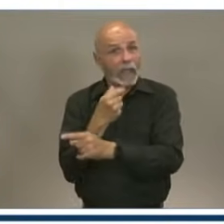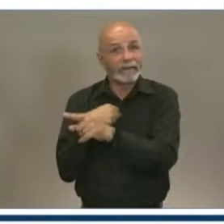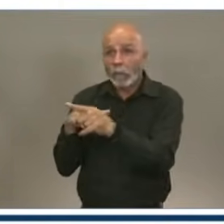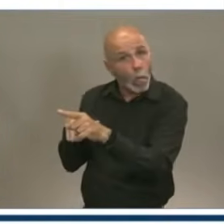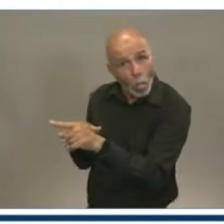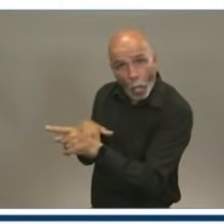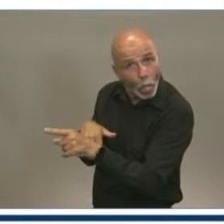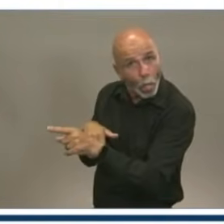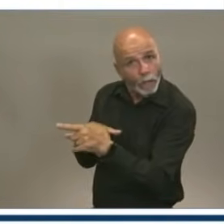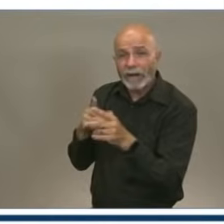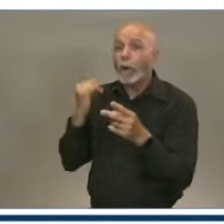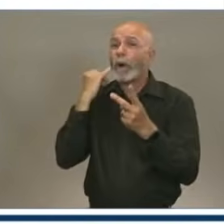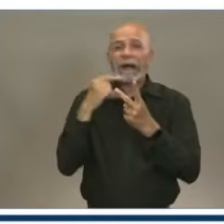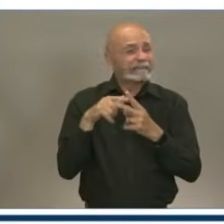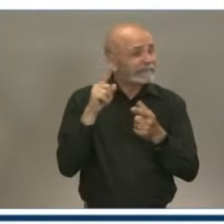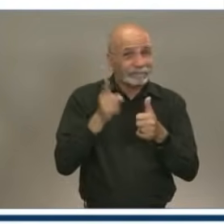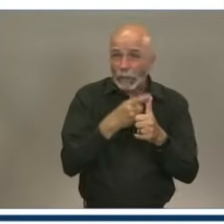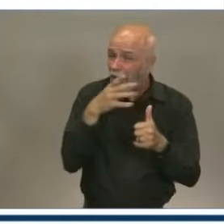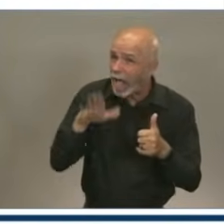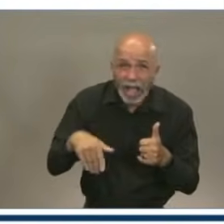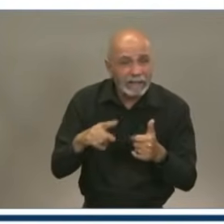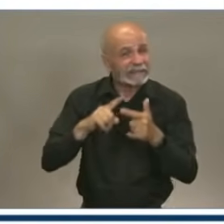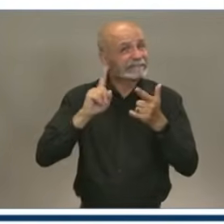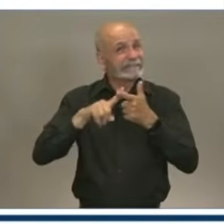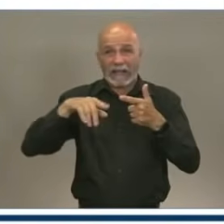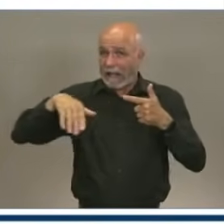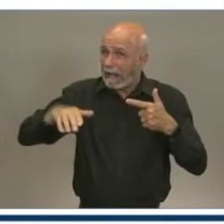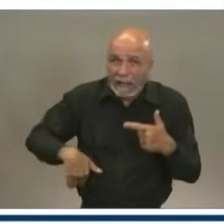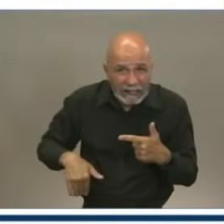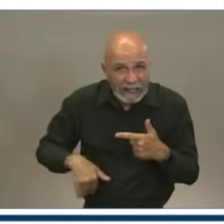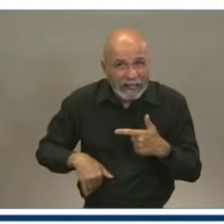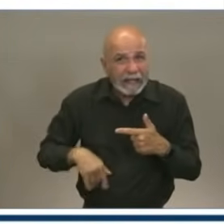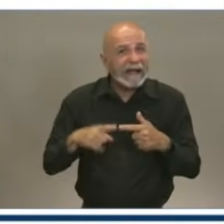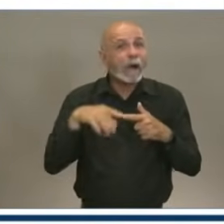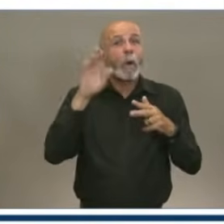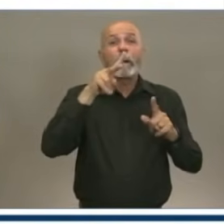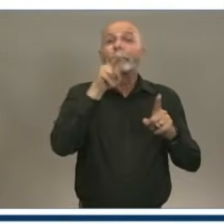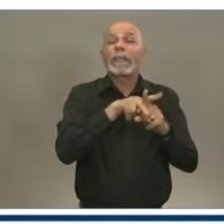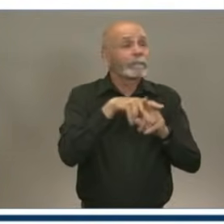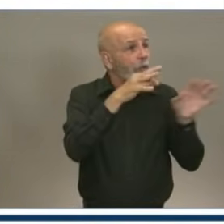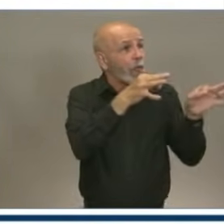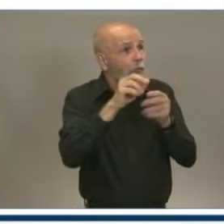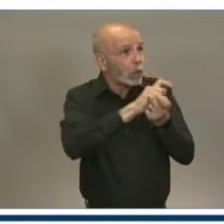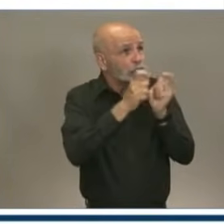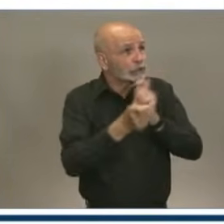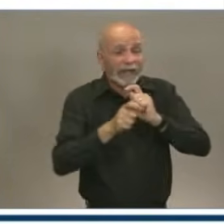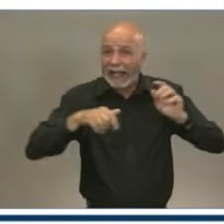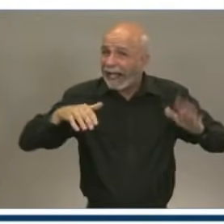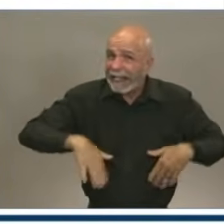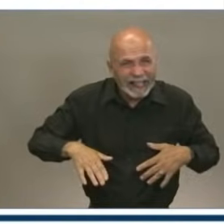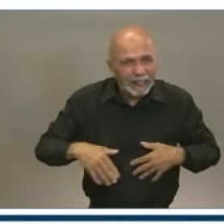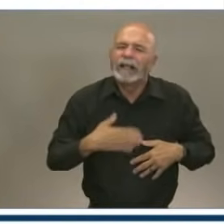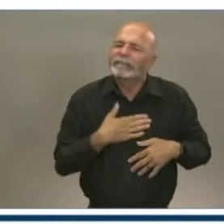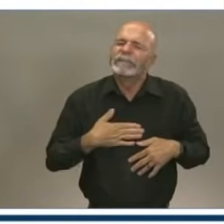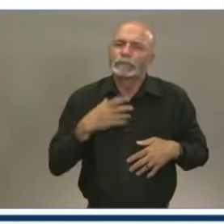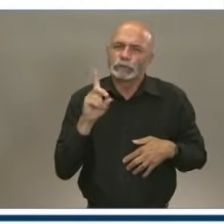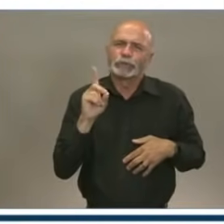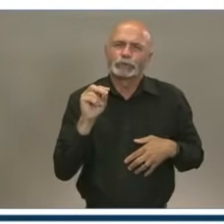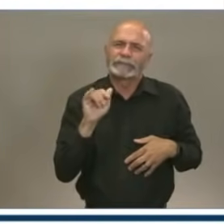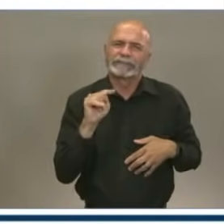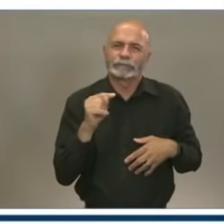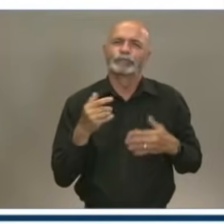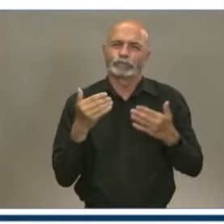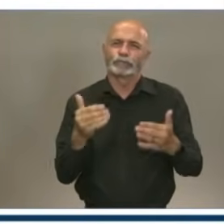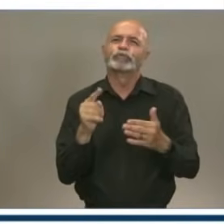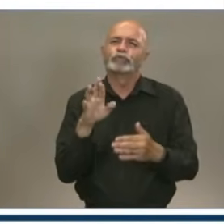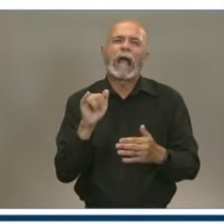second dose, or you haven't yet moved your existing appointment up, please do so now. Go online and book an